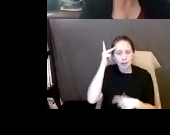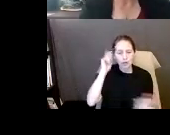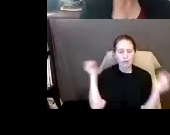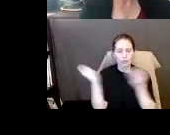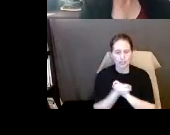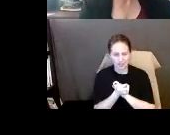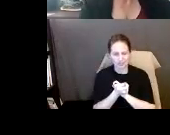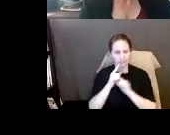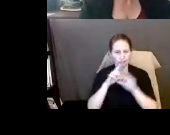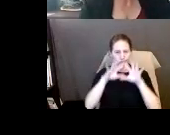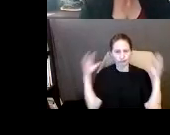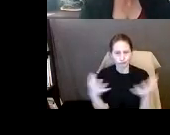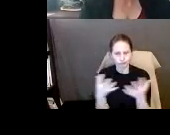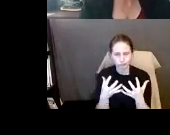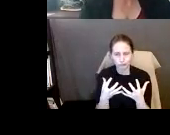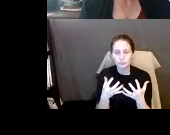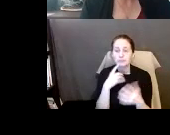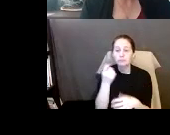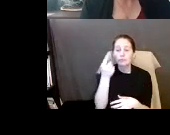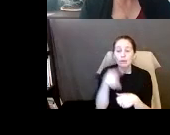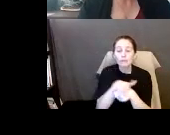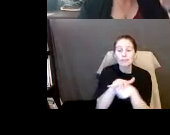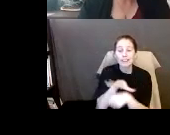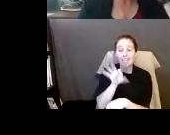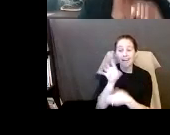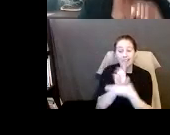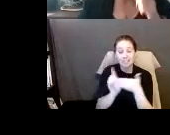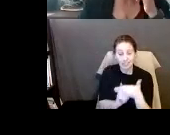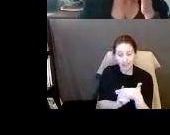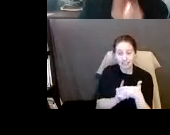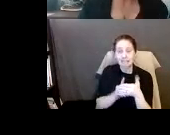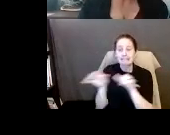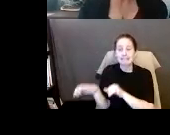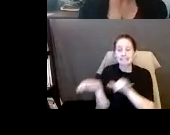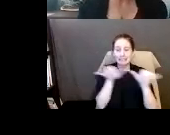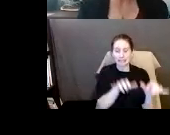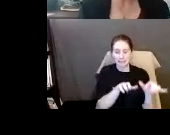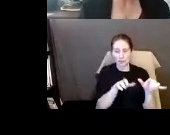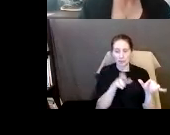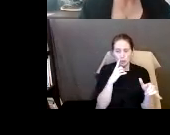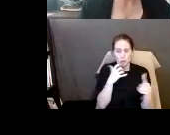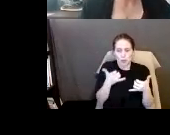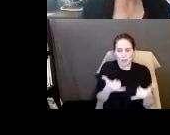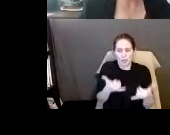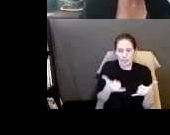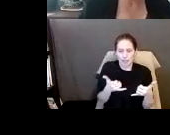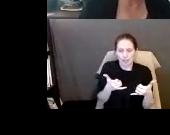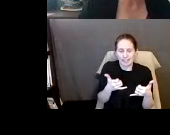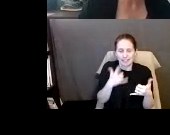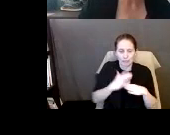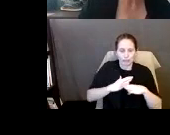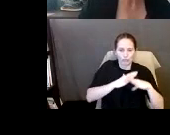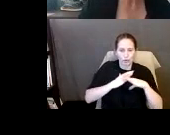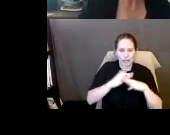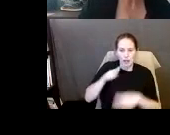world at that point. And Site 9's design is actually similar to contemporary fortresses in lower Nubia that we're going to be